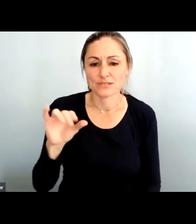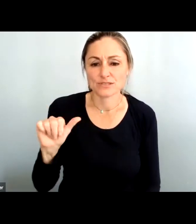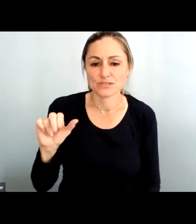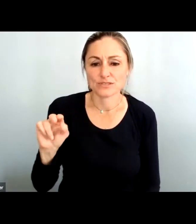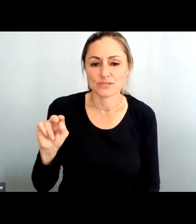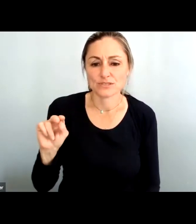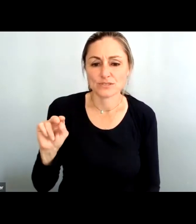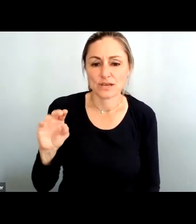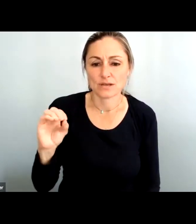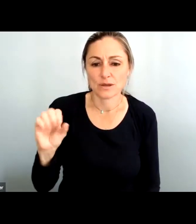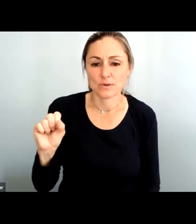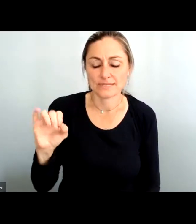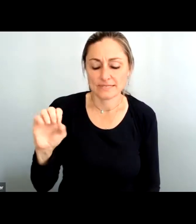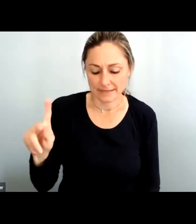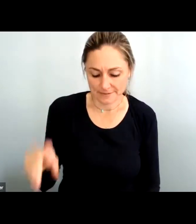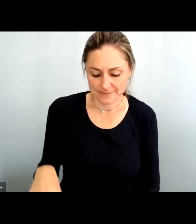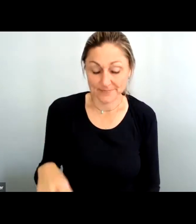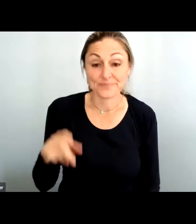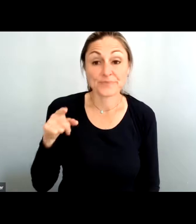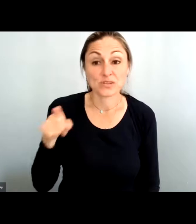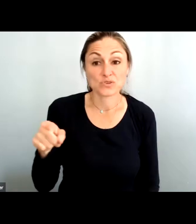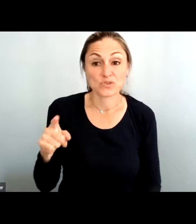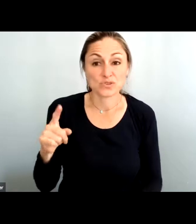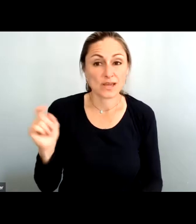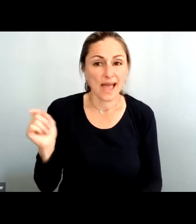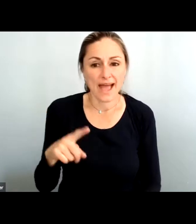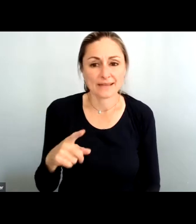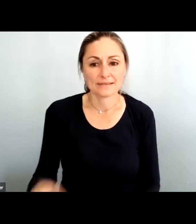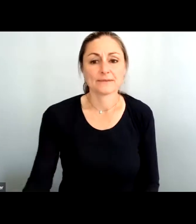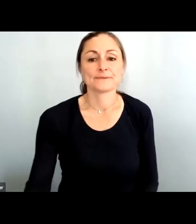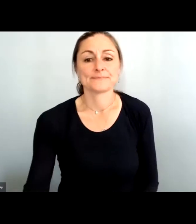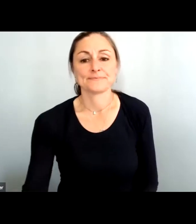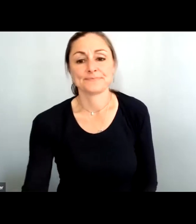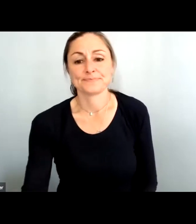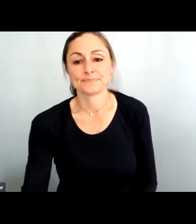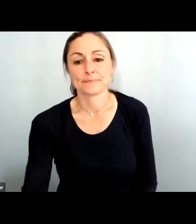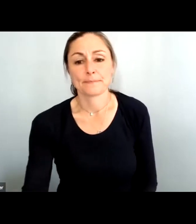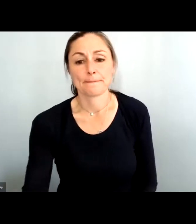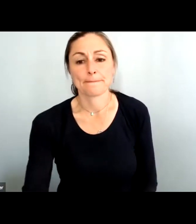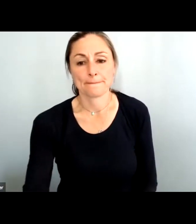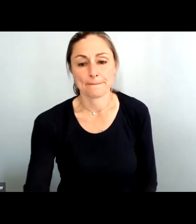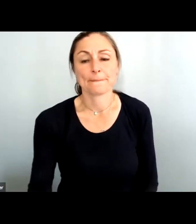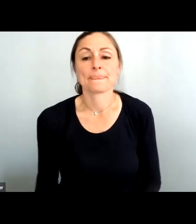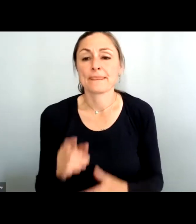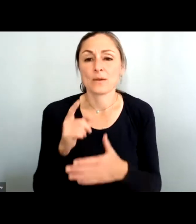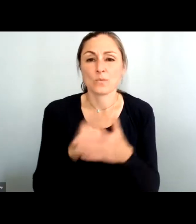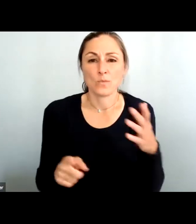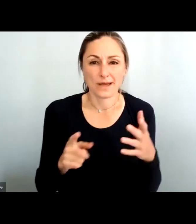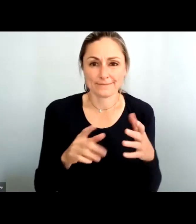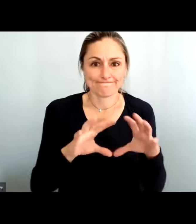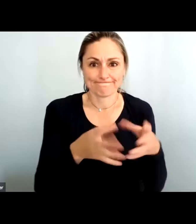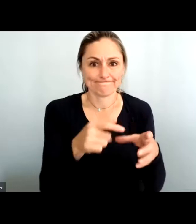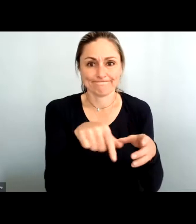And she asks, what entity will be assembling the